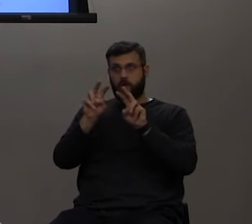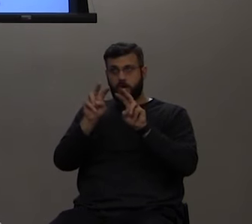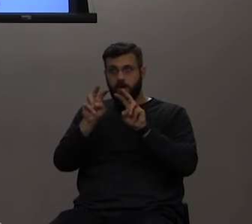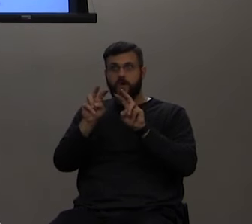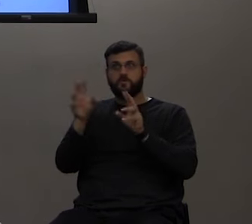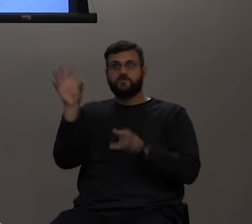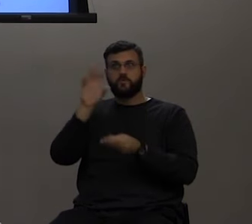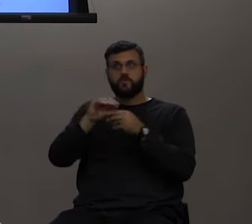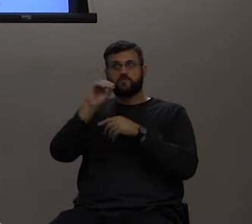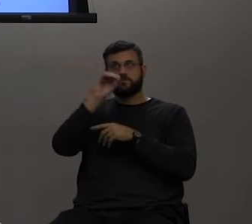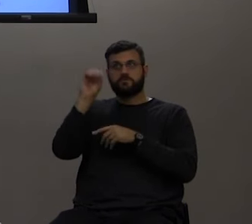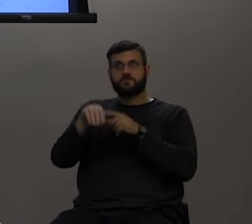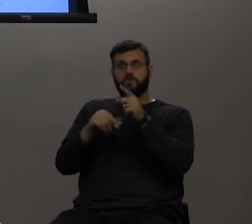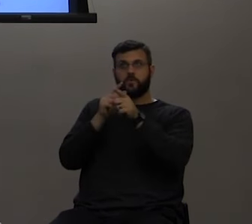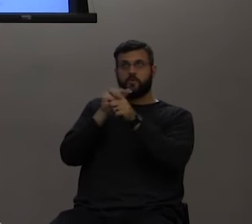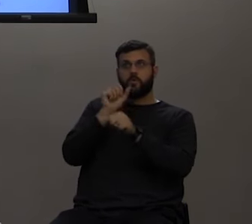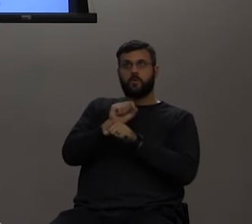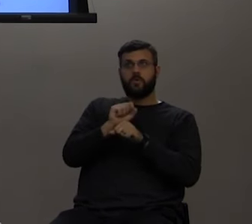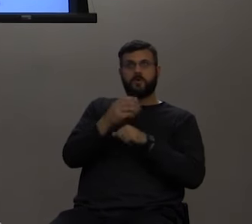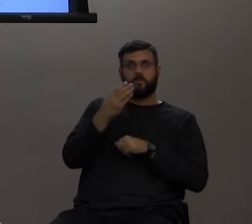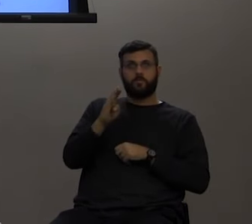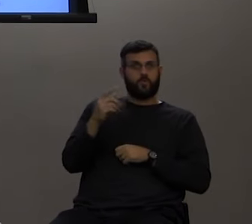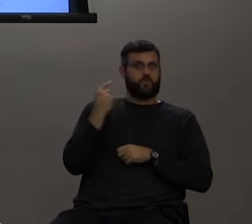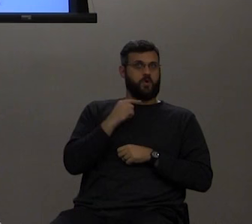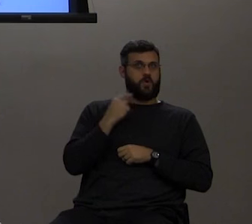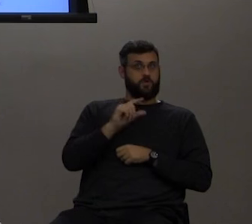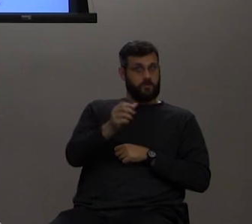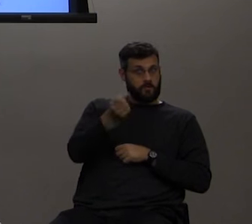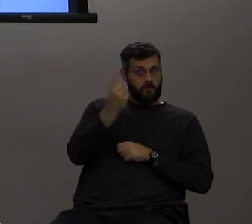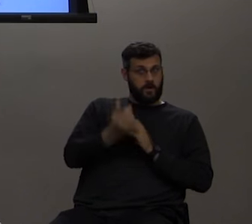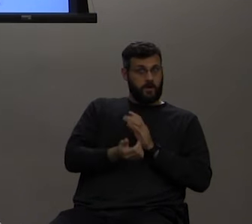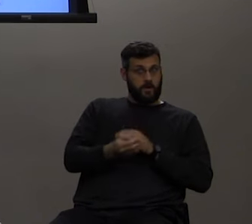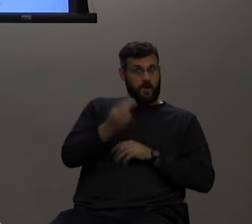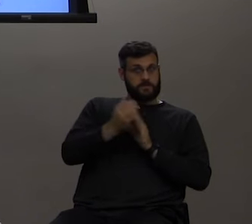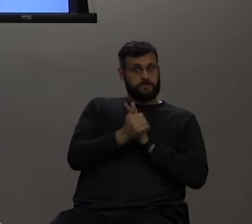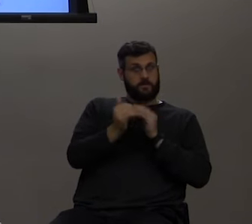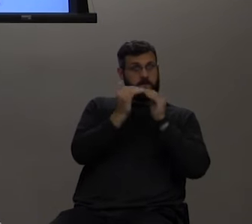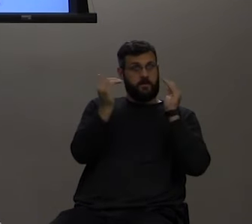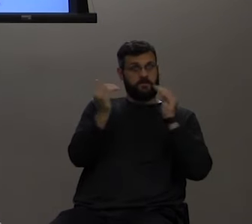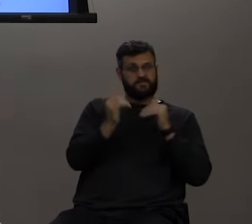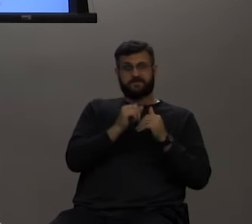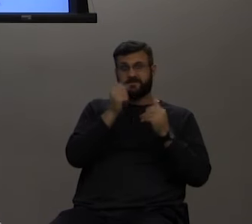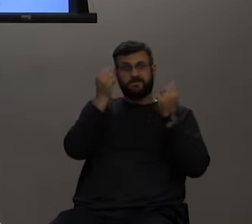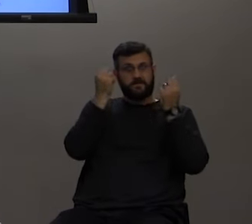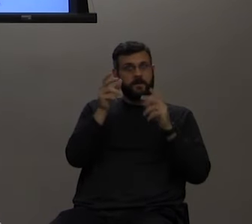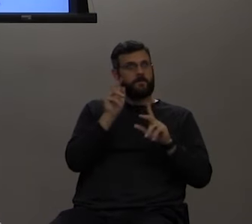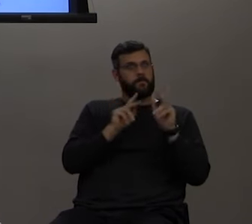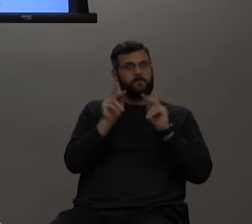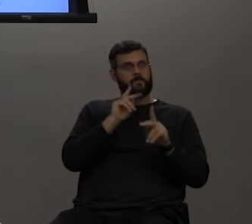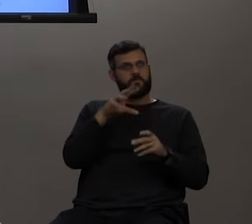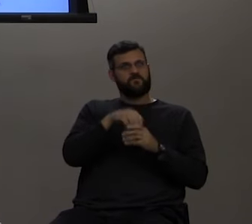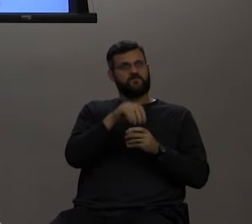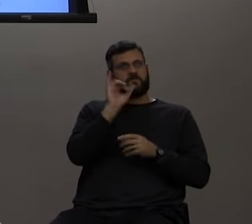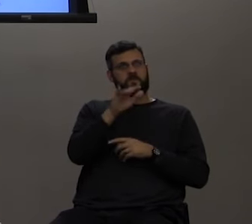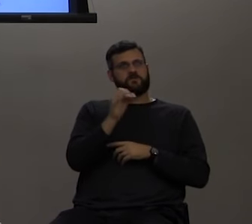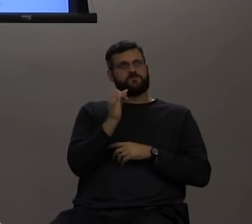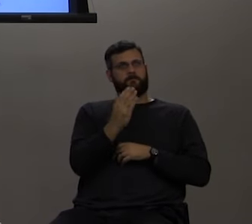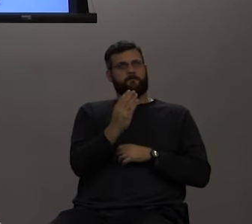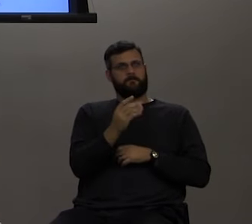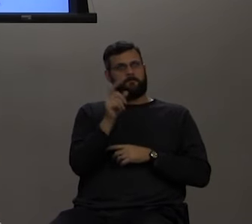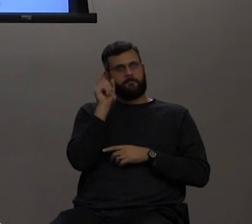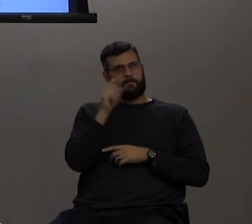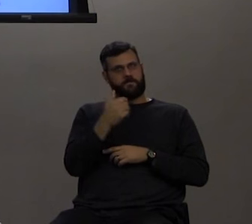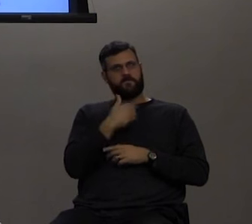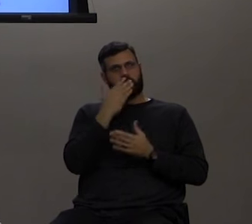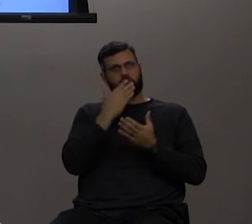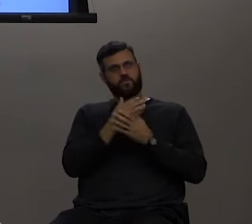total percentage of blue-collar labor, particularly at the high-skilled level, there's just not a lot of people that are doing that job. And so there has to be a